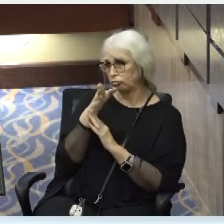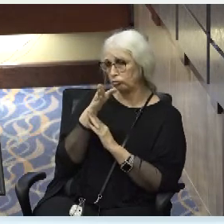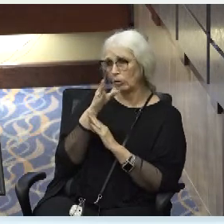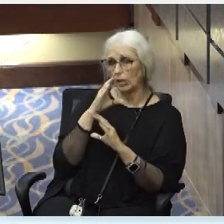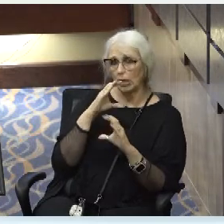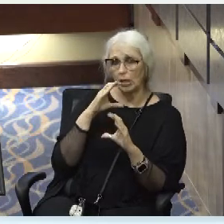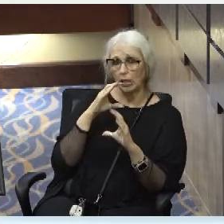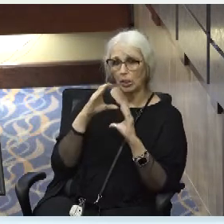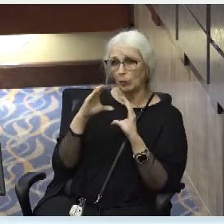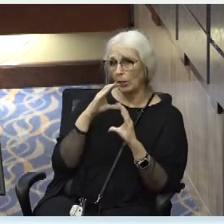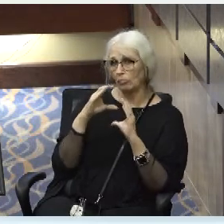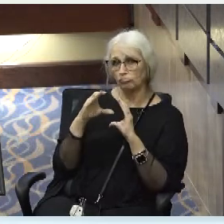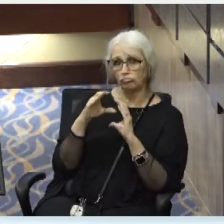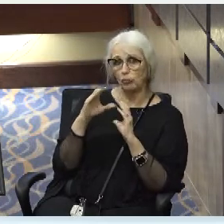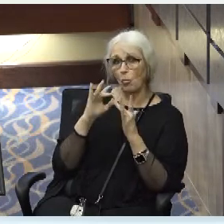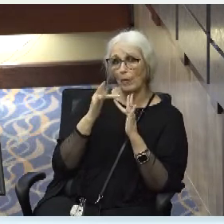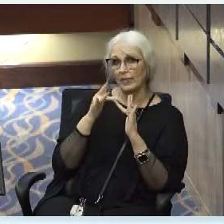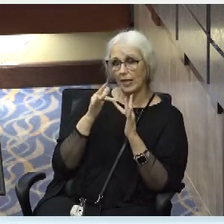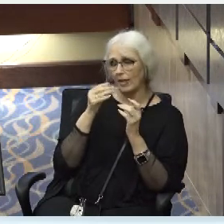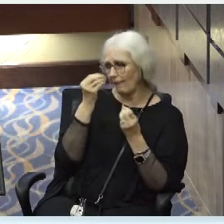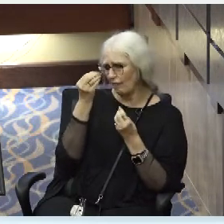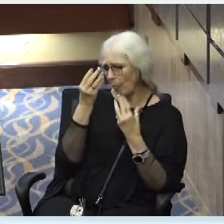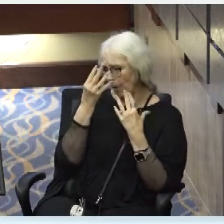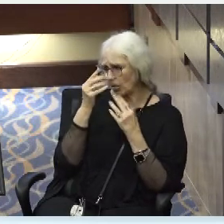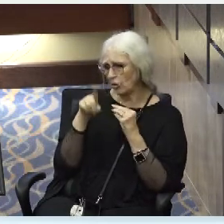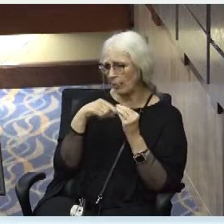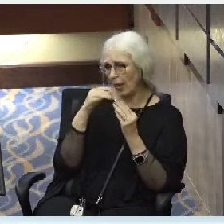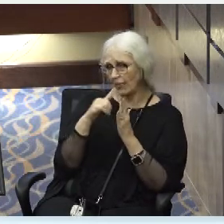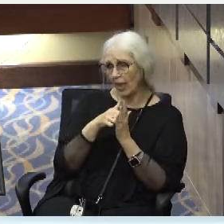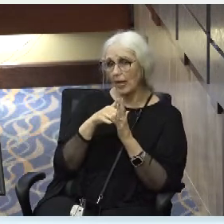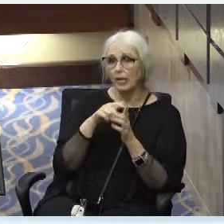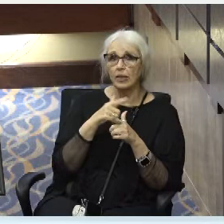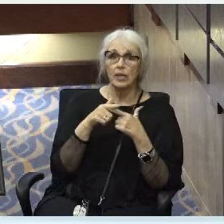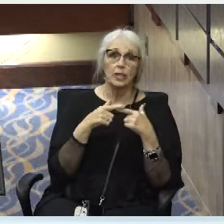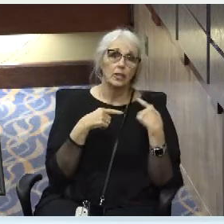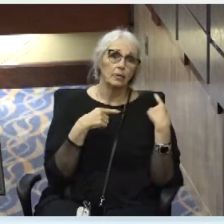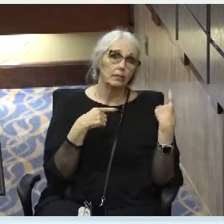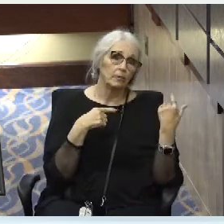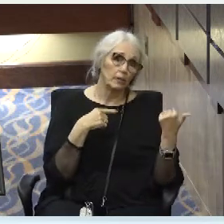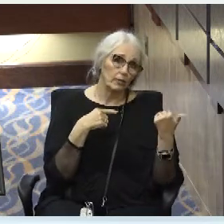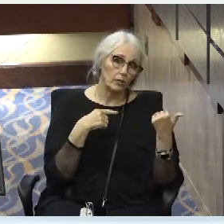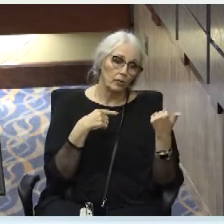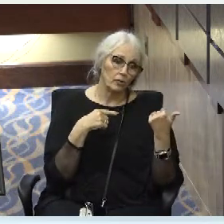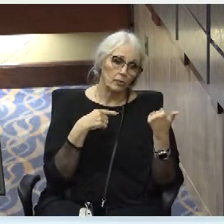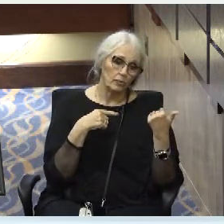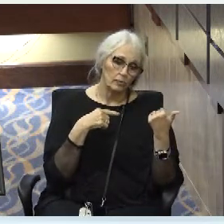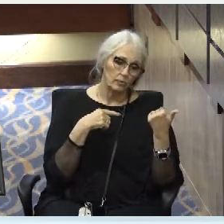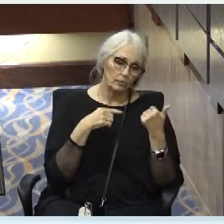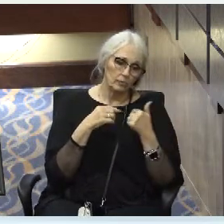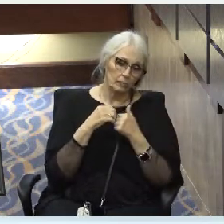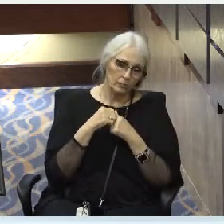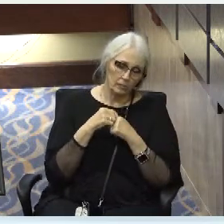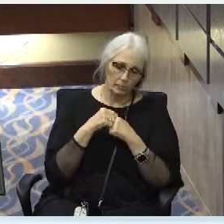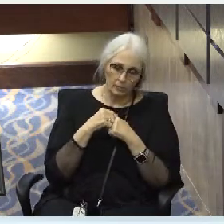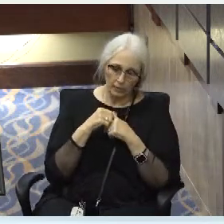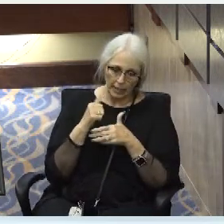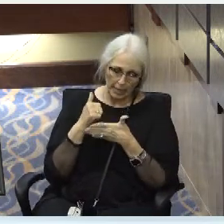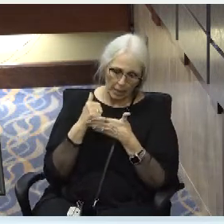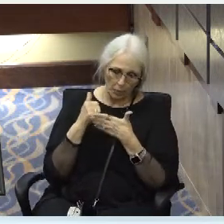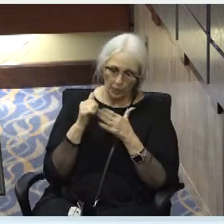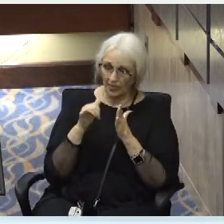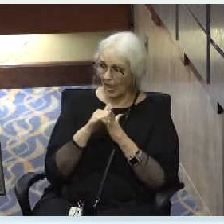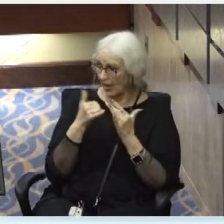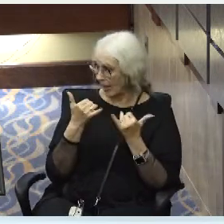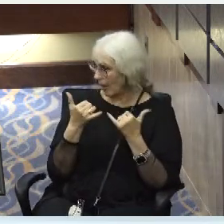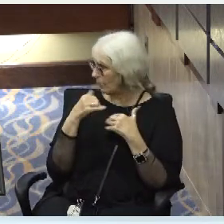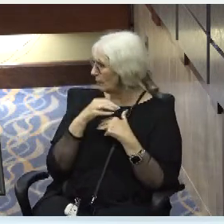website that gives you information about the projects. The 3rd way is the QR code, because we're all getting hip with that kind of stuff now.